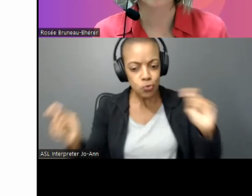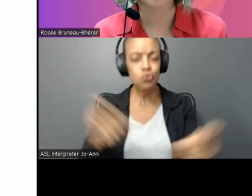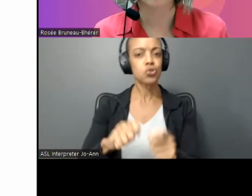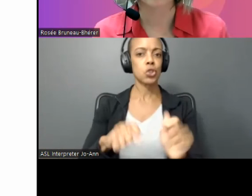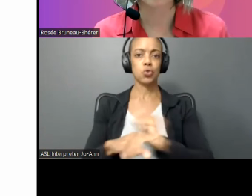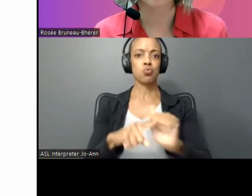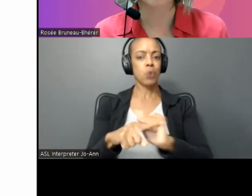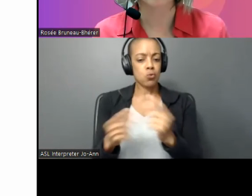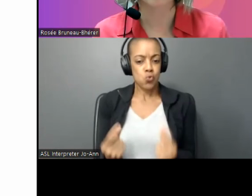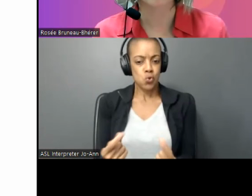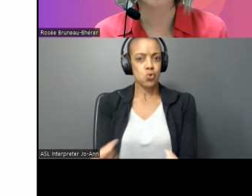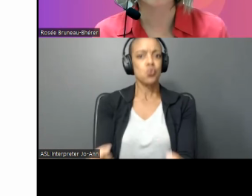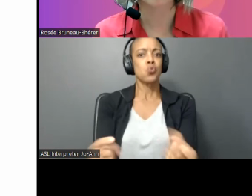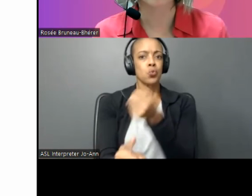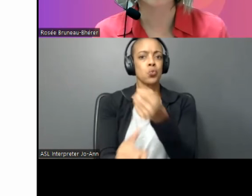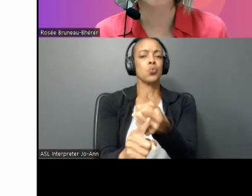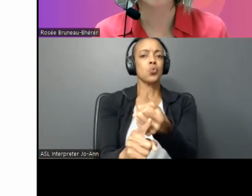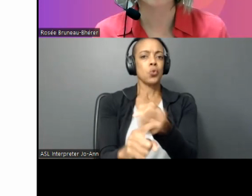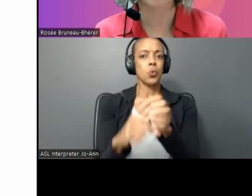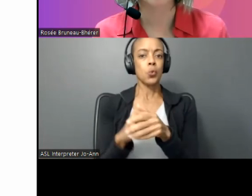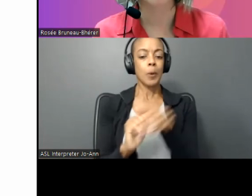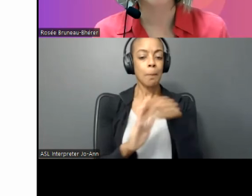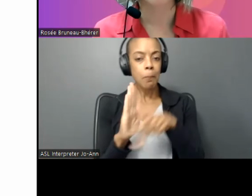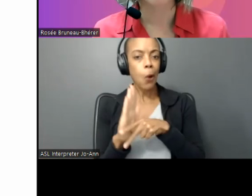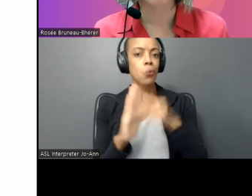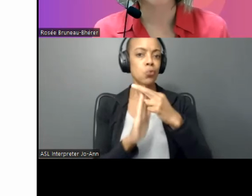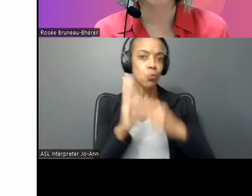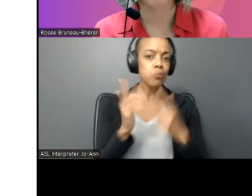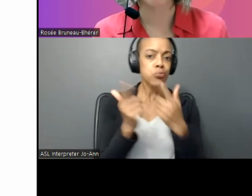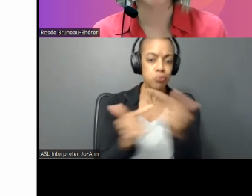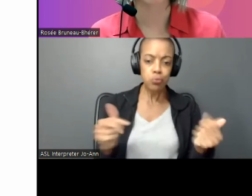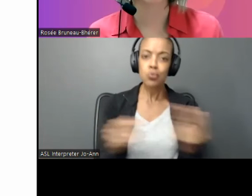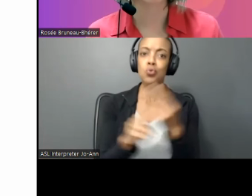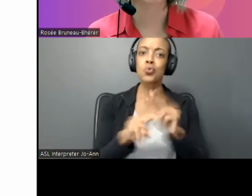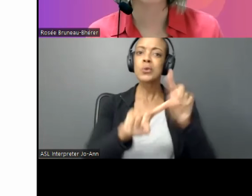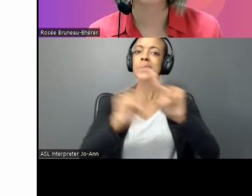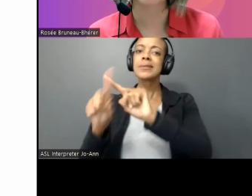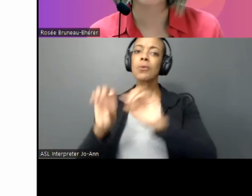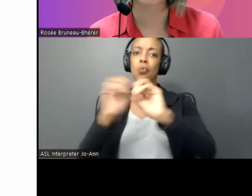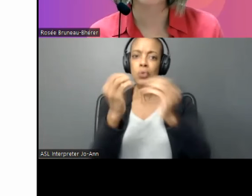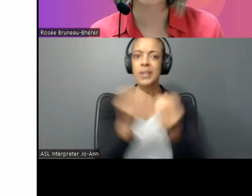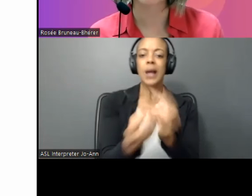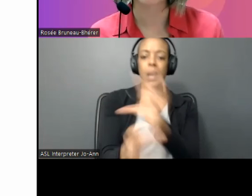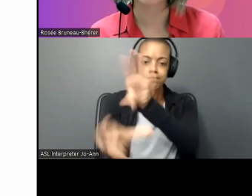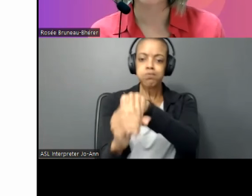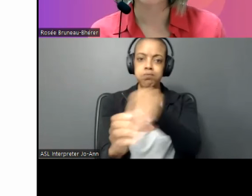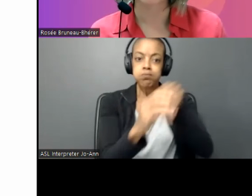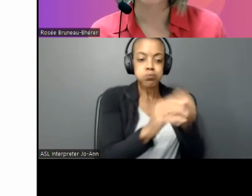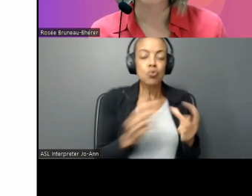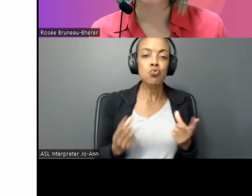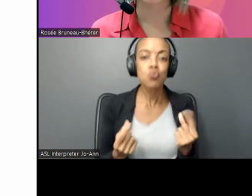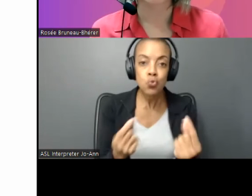also policies and procedures used in organizations. So that's what we'd like to talk to you about